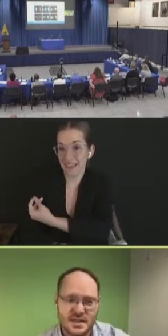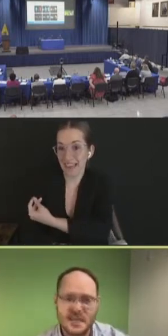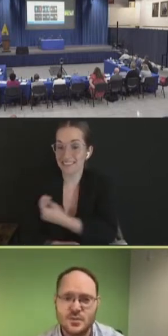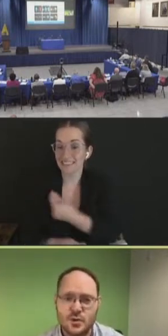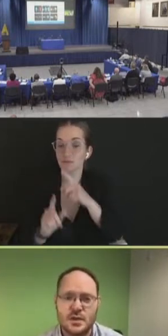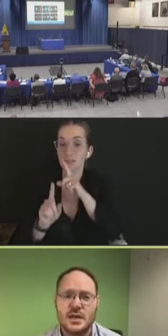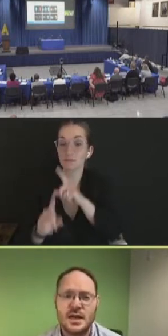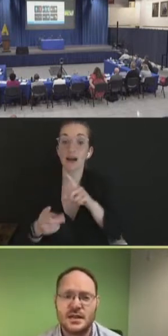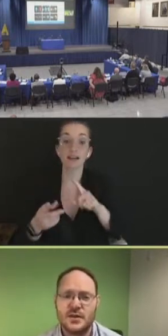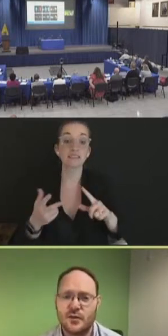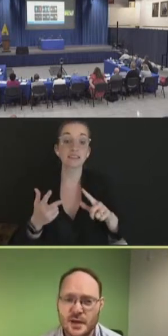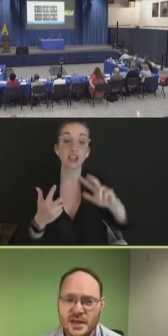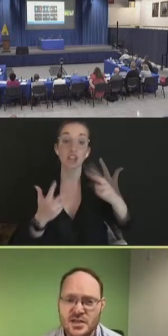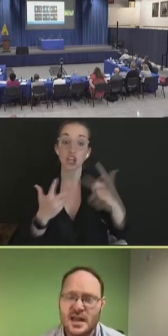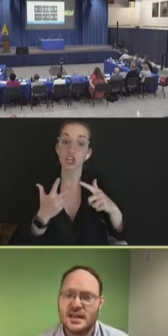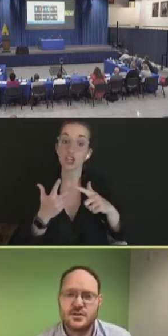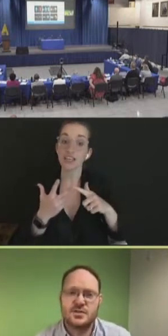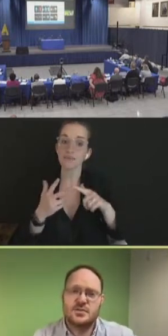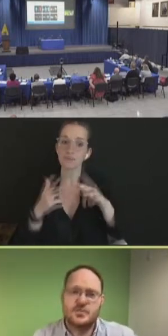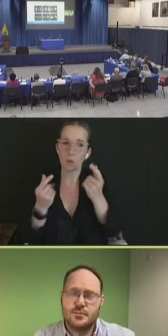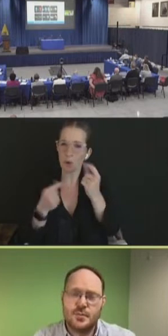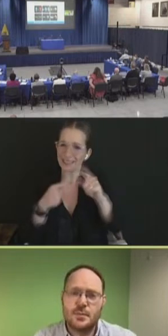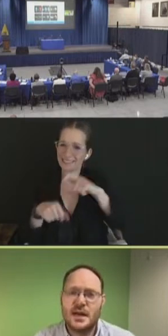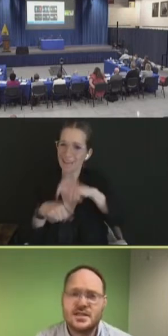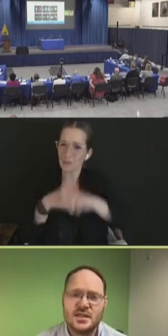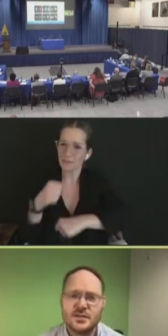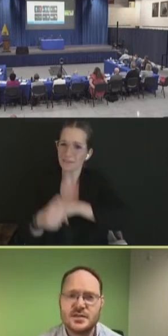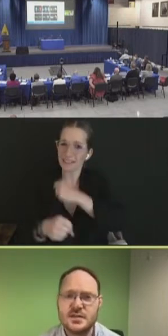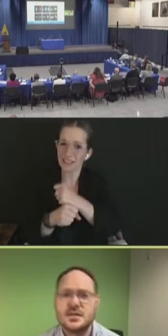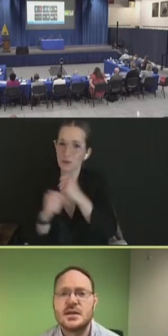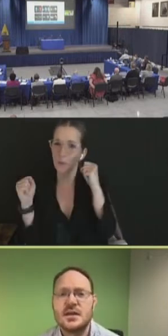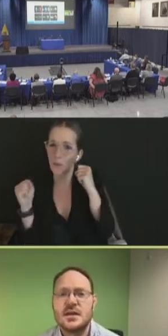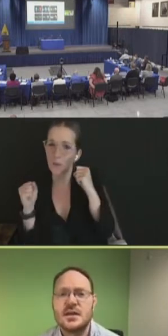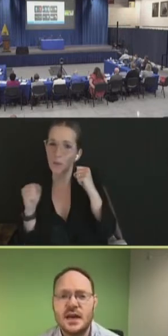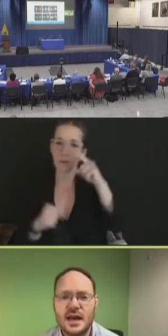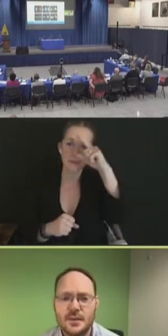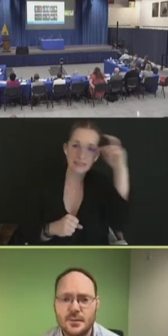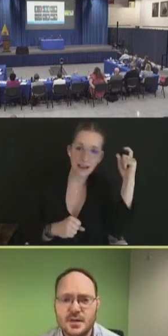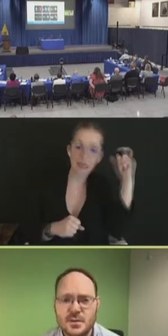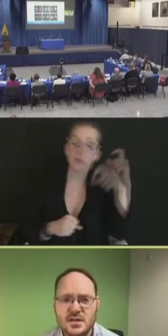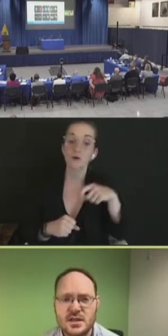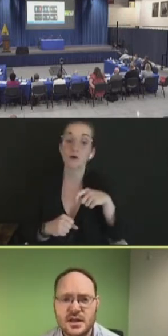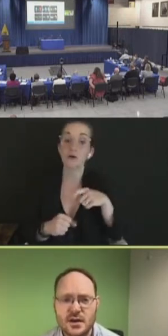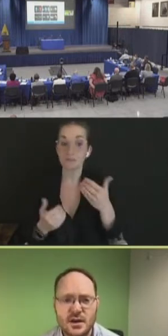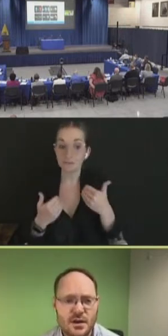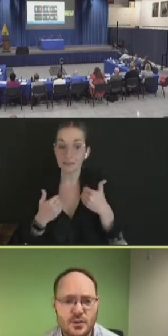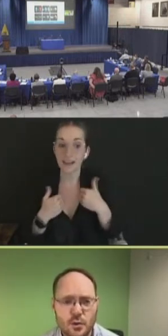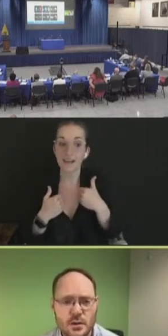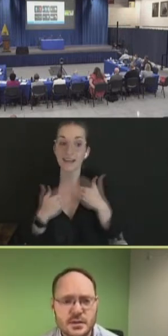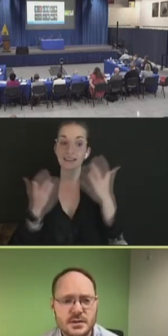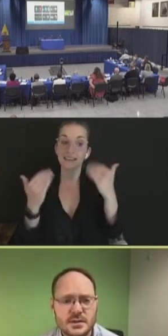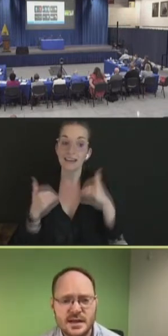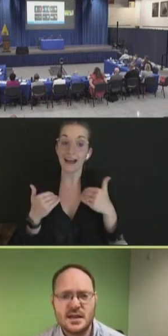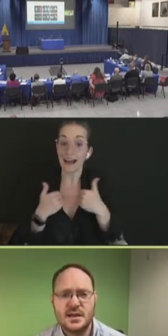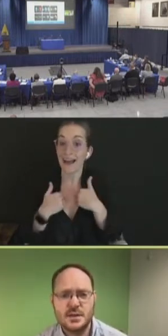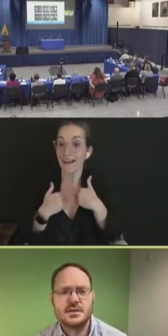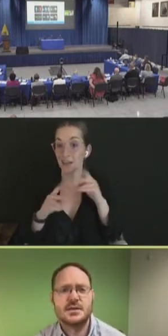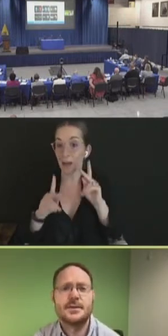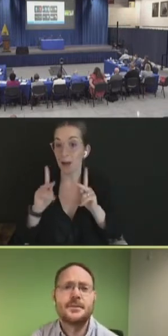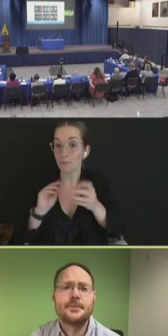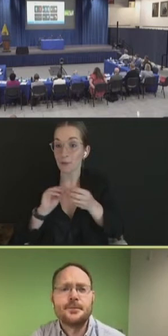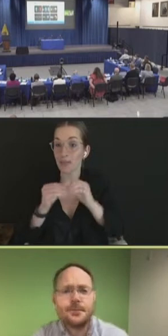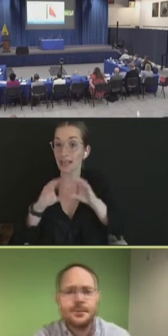given, schedule, the formulation, and there's population differences, especially around the world. Next slide,